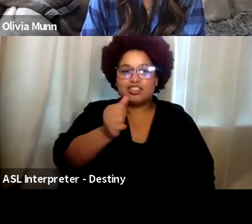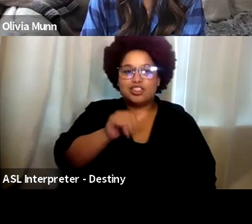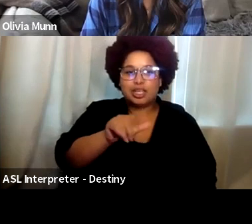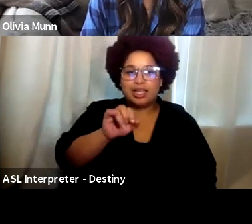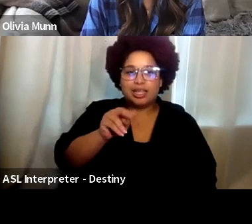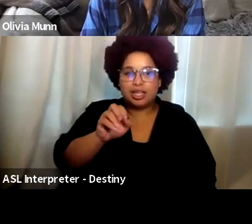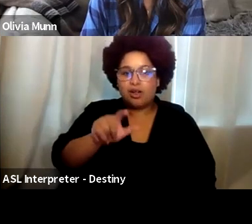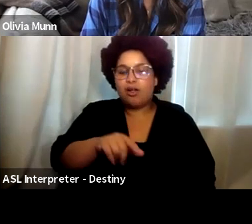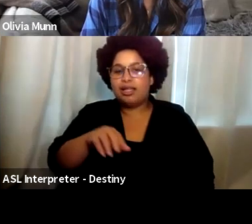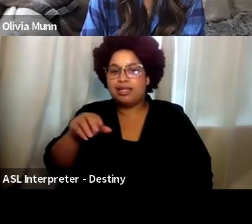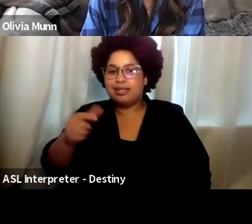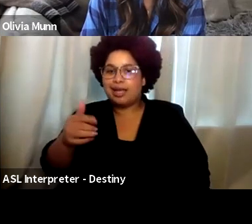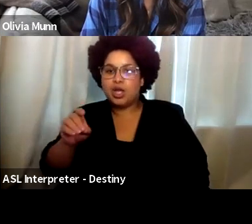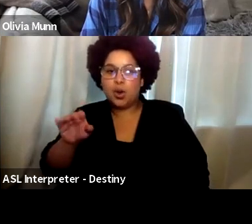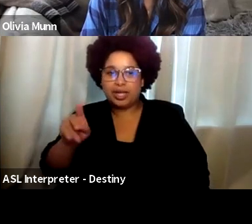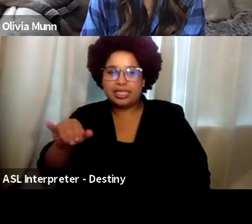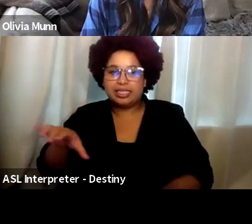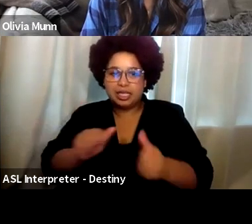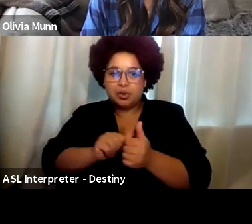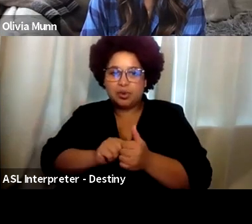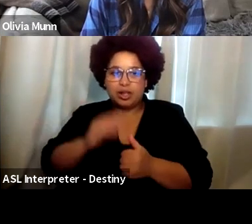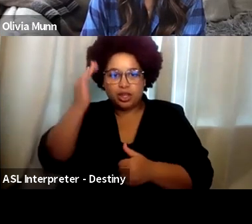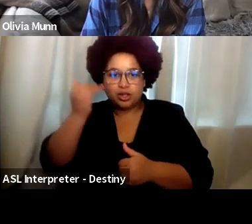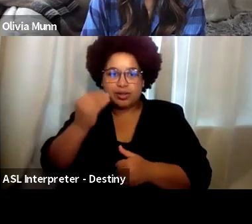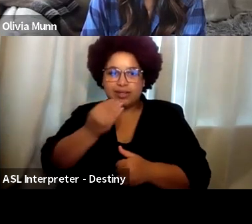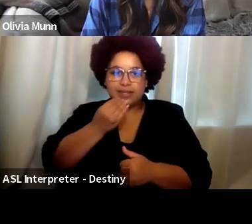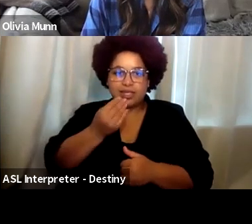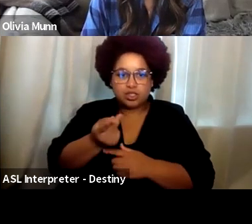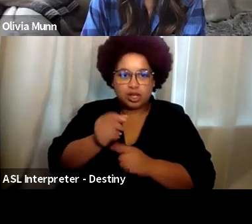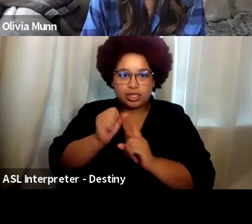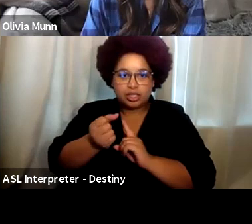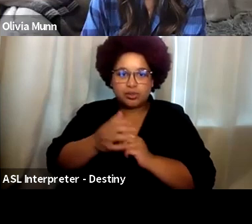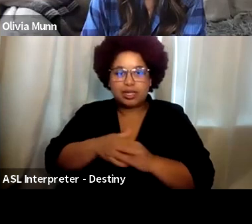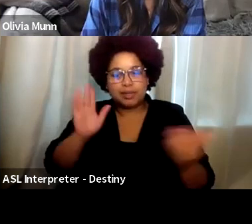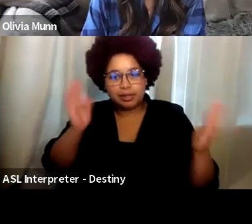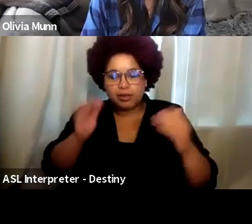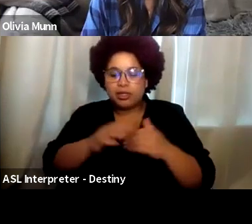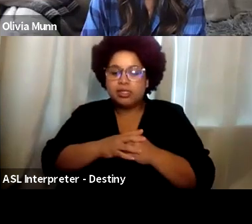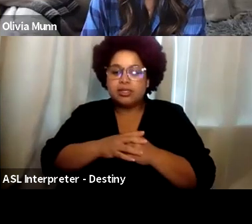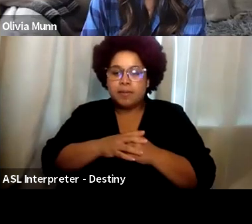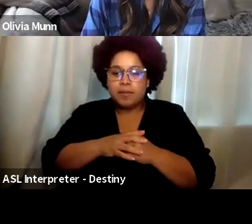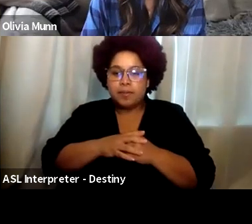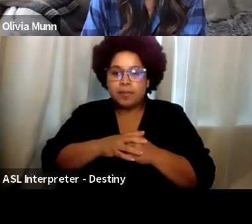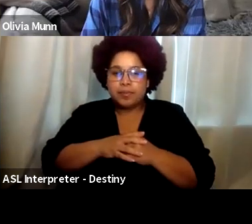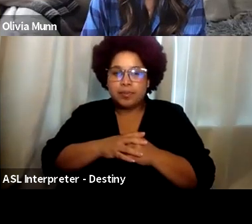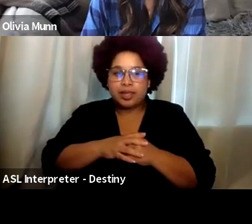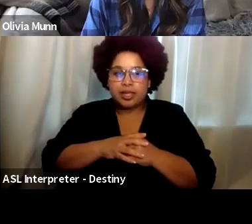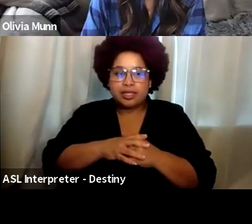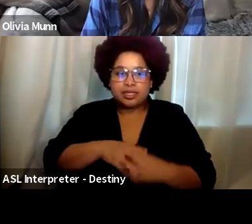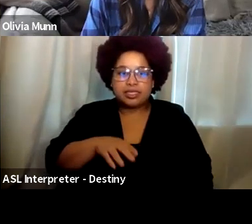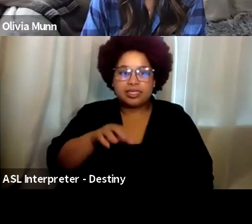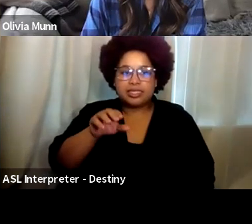and Guy Oki had kind of done with kind of the Koreans and eating dogs scenario. I made the analogy of, say it was S.C.